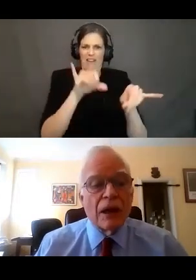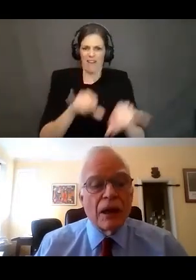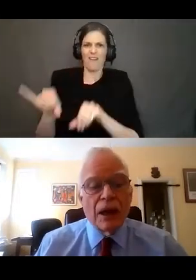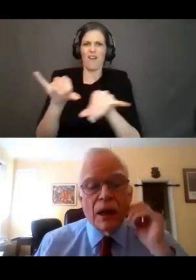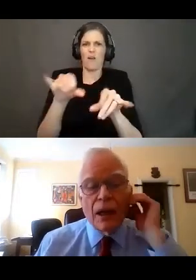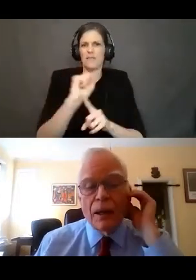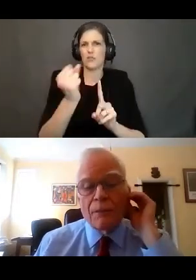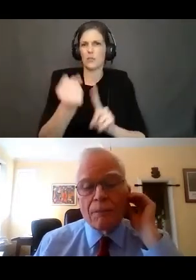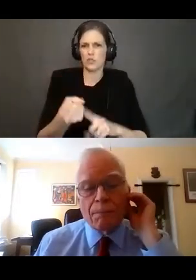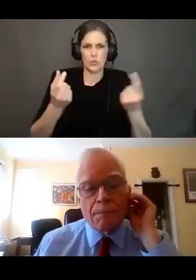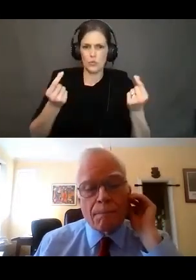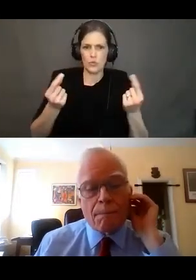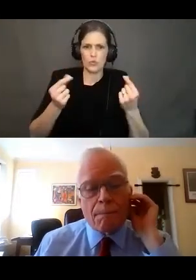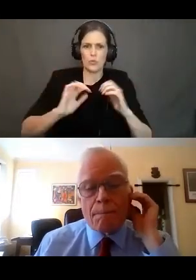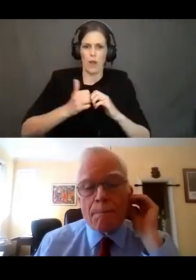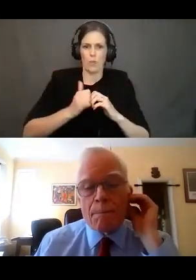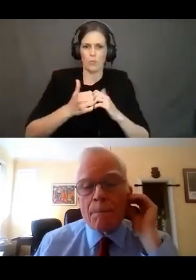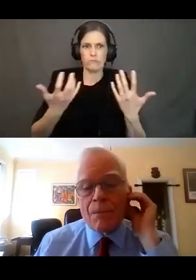situation?